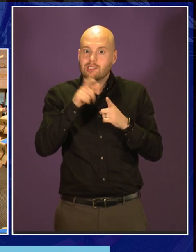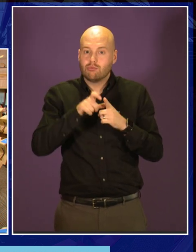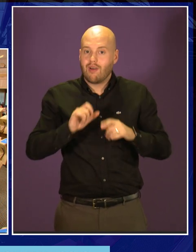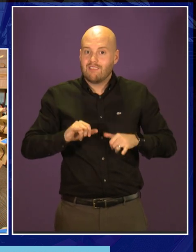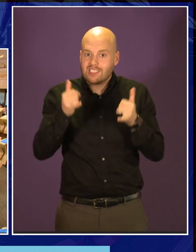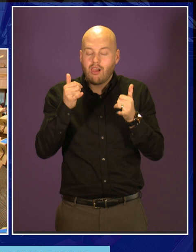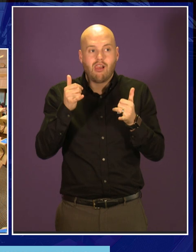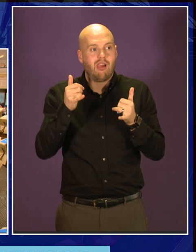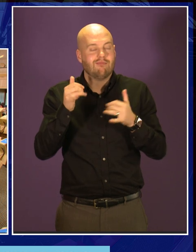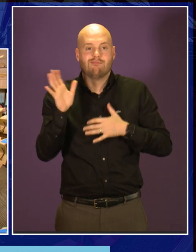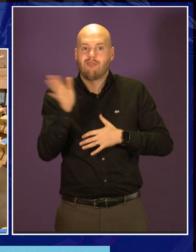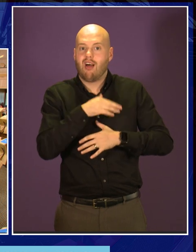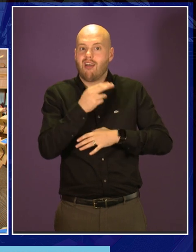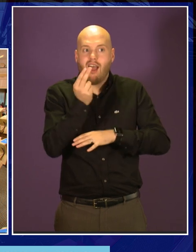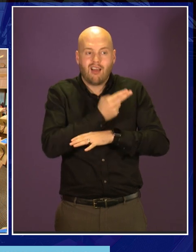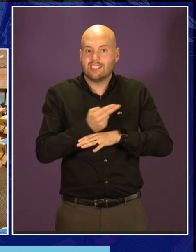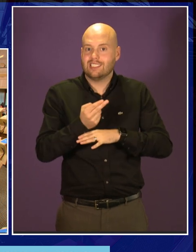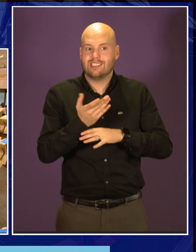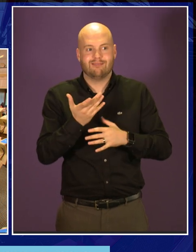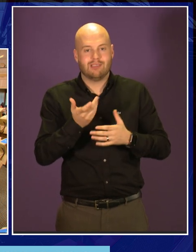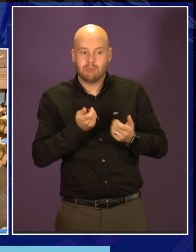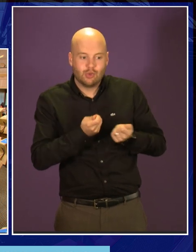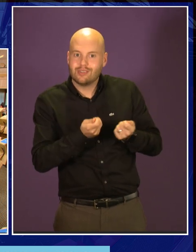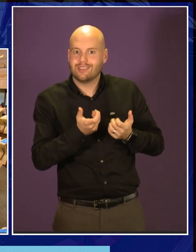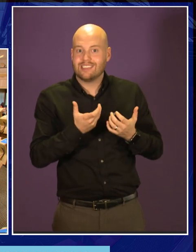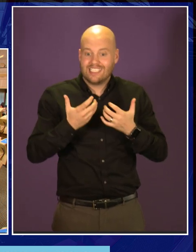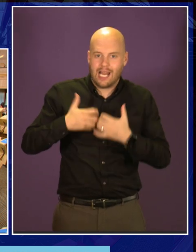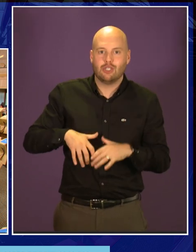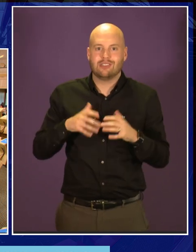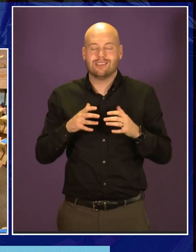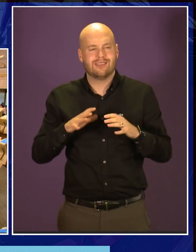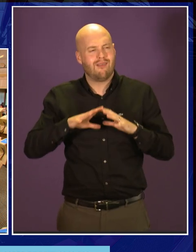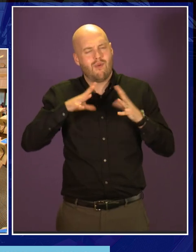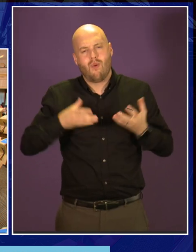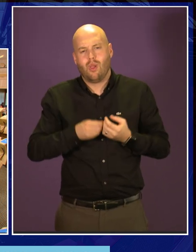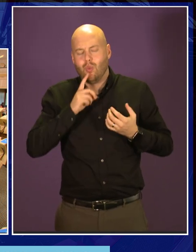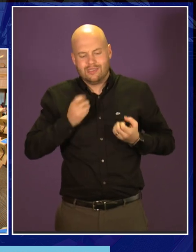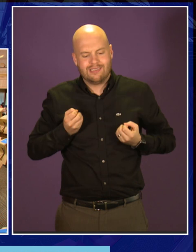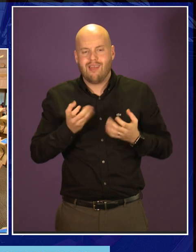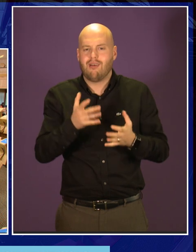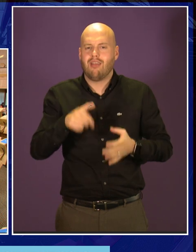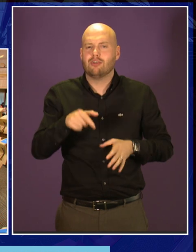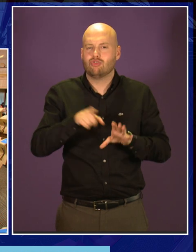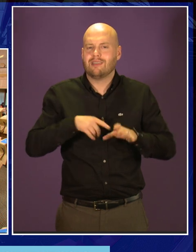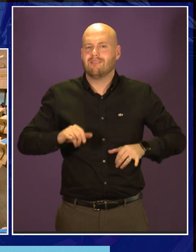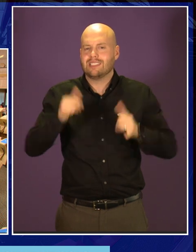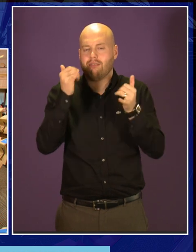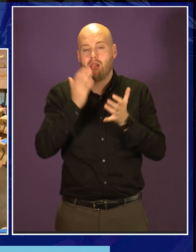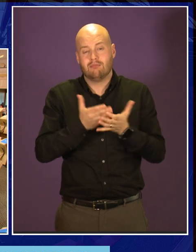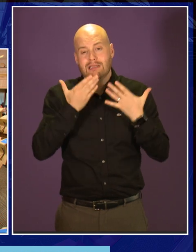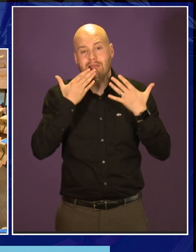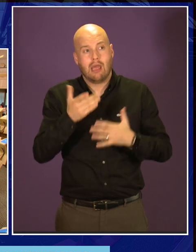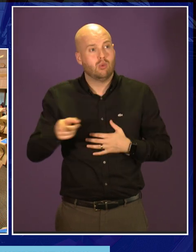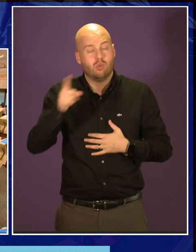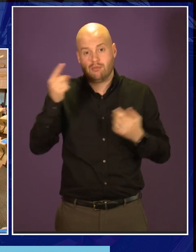producers, technicians and administrative staff who've delivered this year's festivals, I'd like to thank you for your attendance in our city over the past few